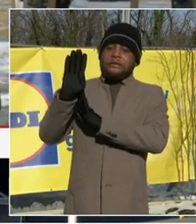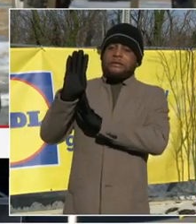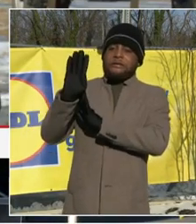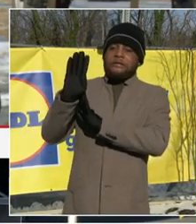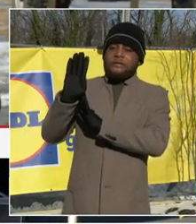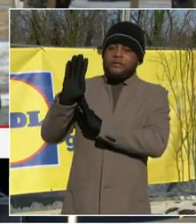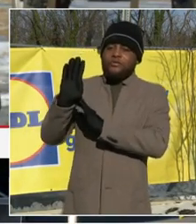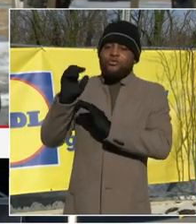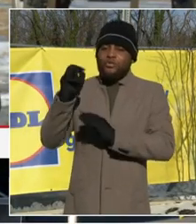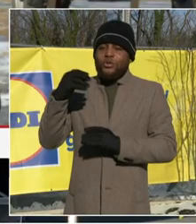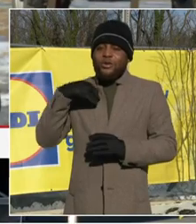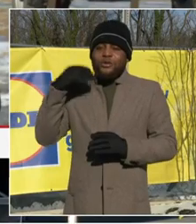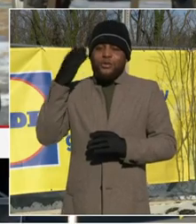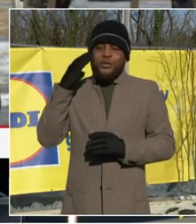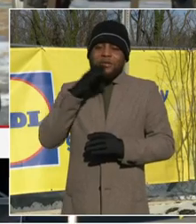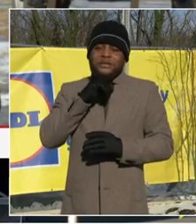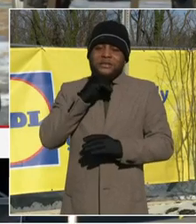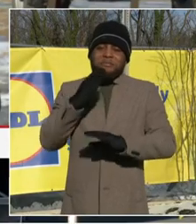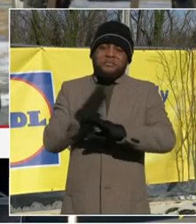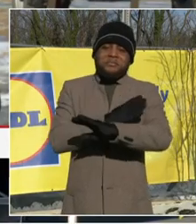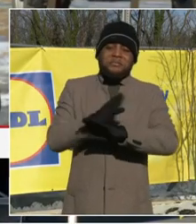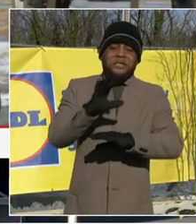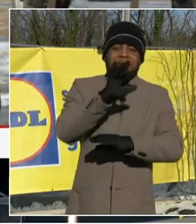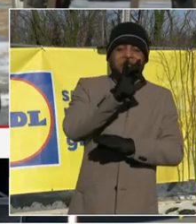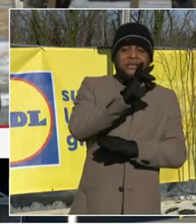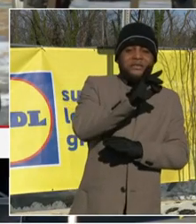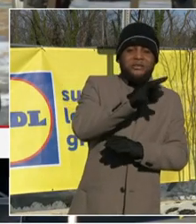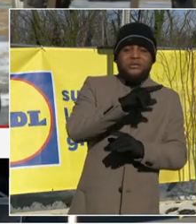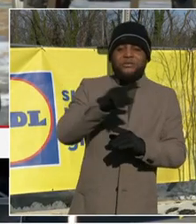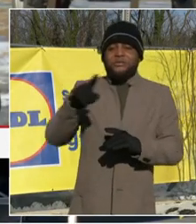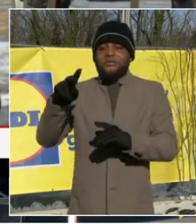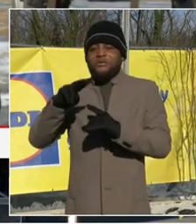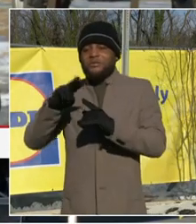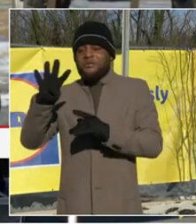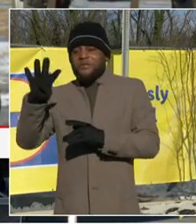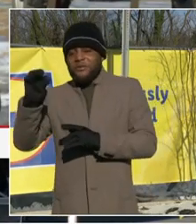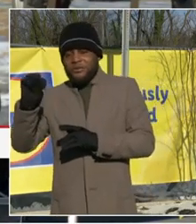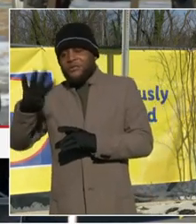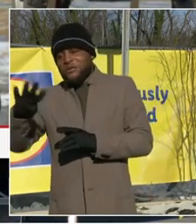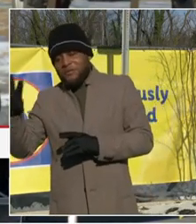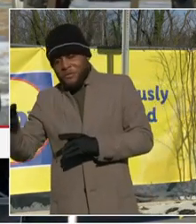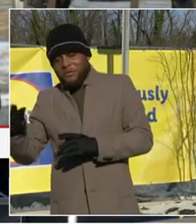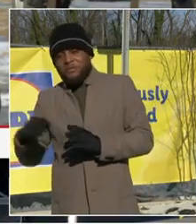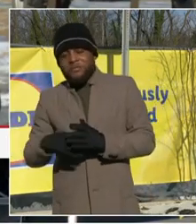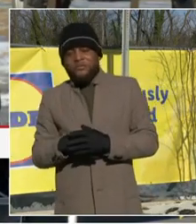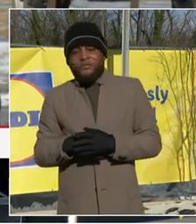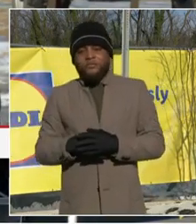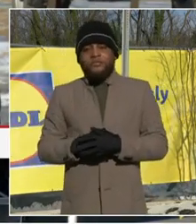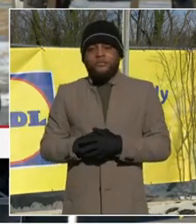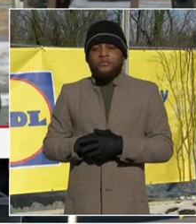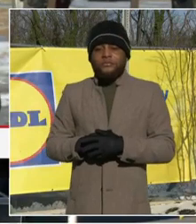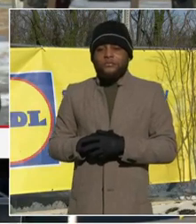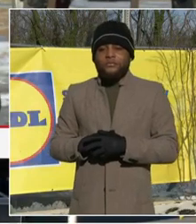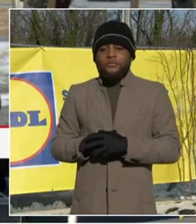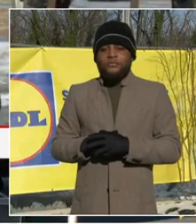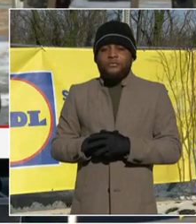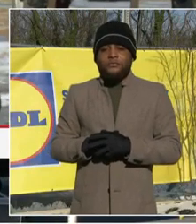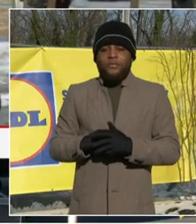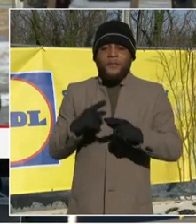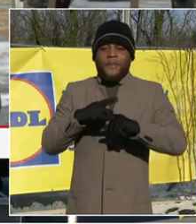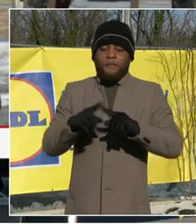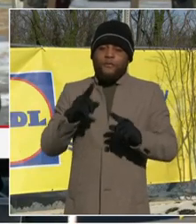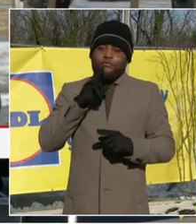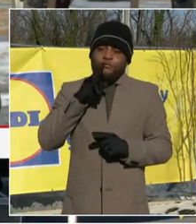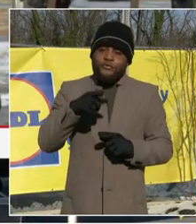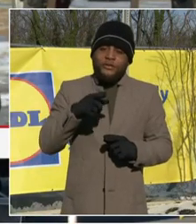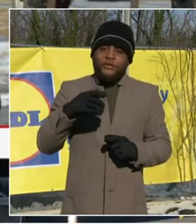of 25 to 44. We have seen more cases with our children, but really it's the young adults and to